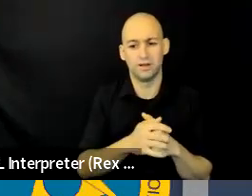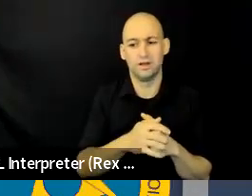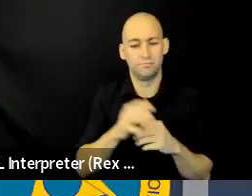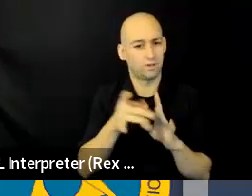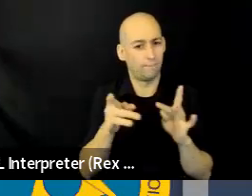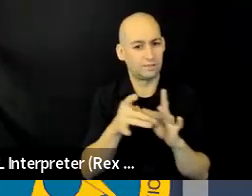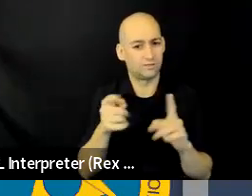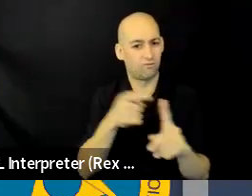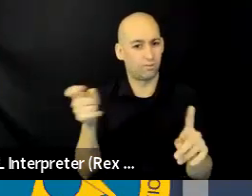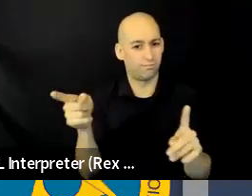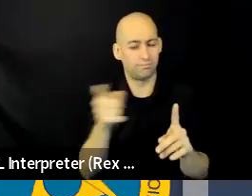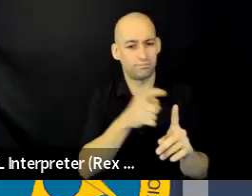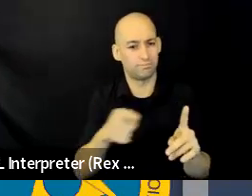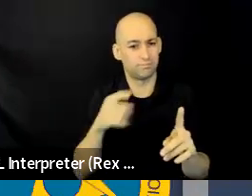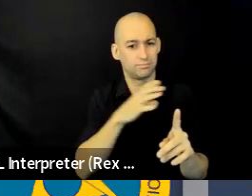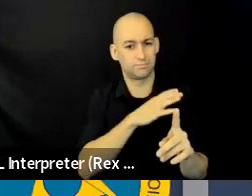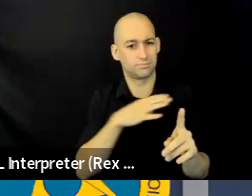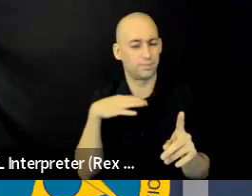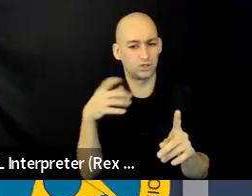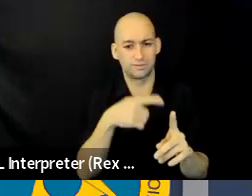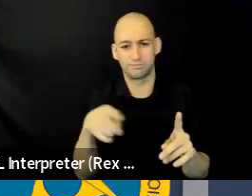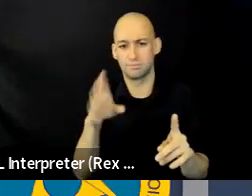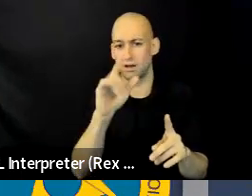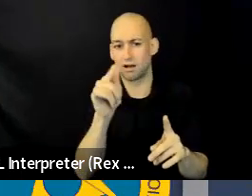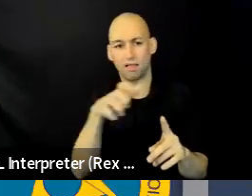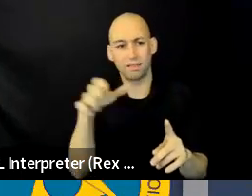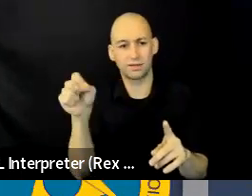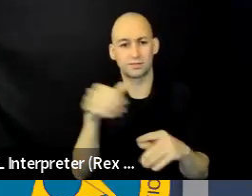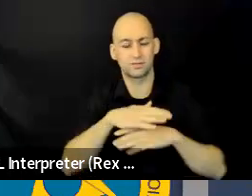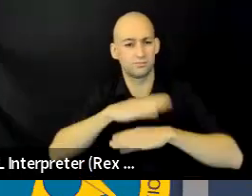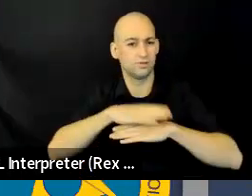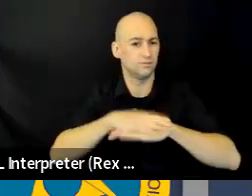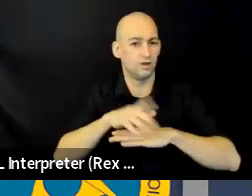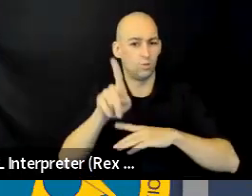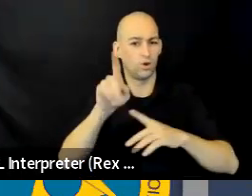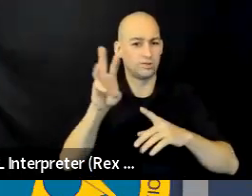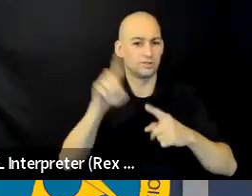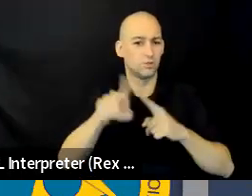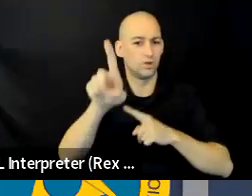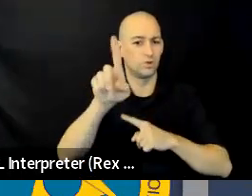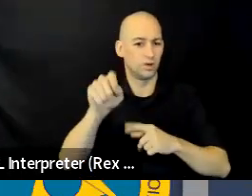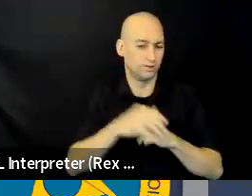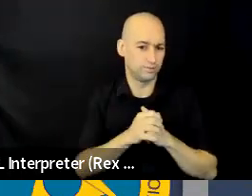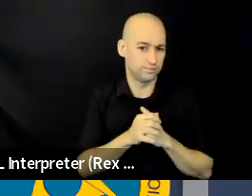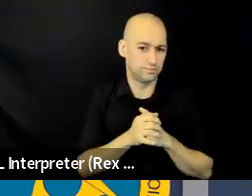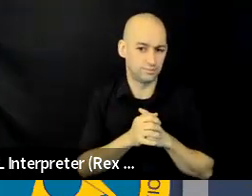comments from our colleagues on the dais about tabs 106 through 123?